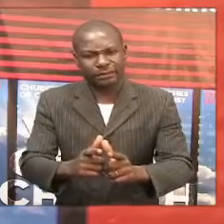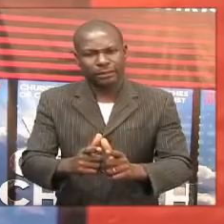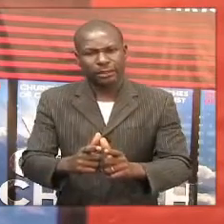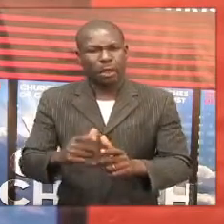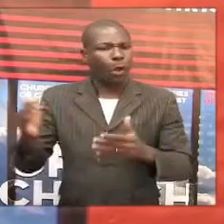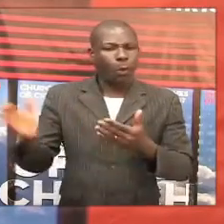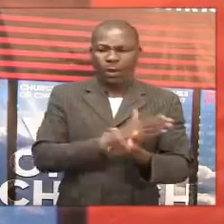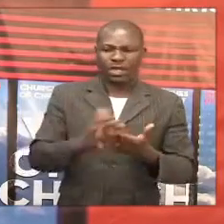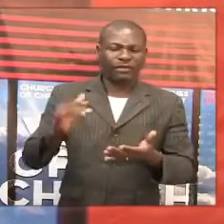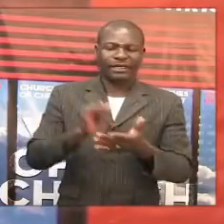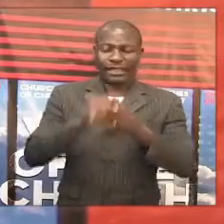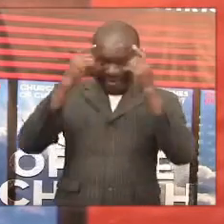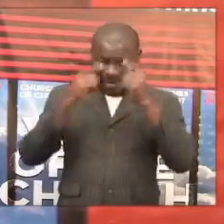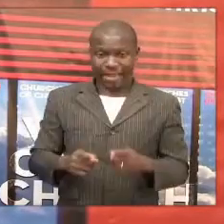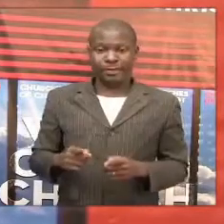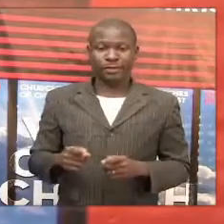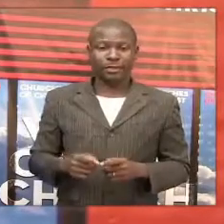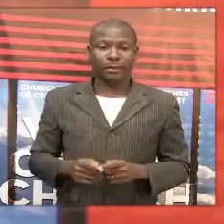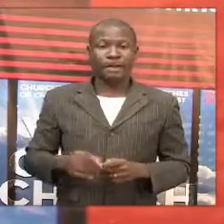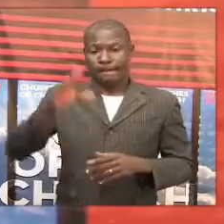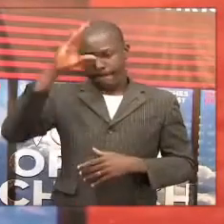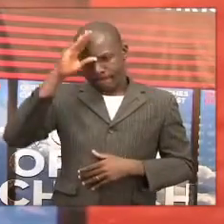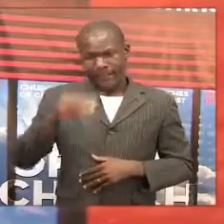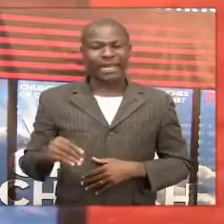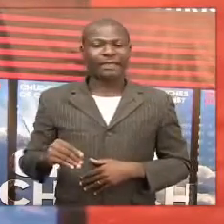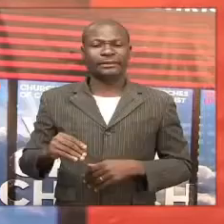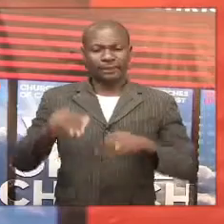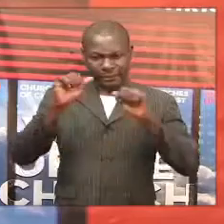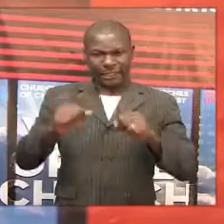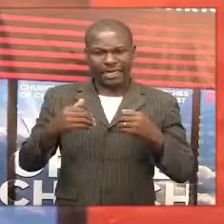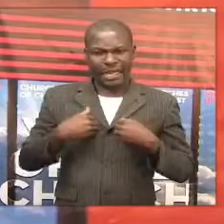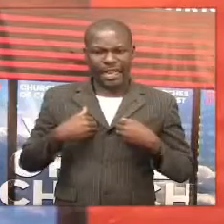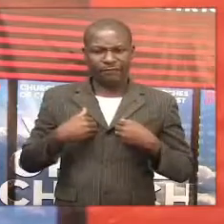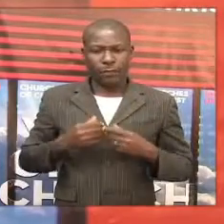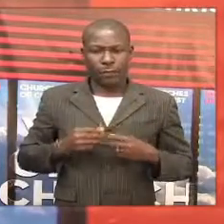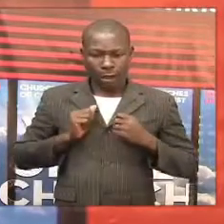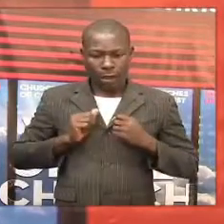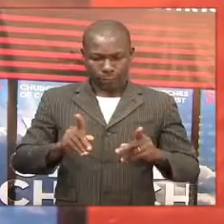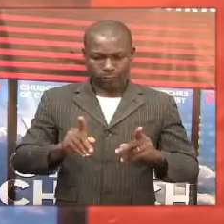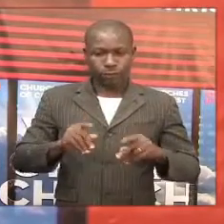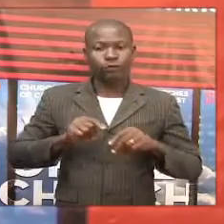day in question eno. Enipa ebe nya opportunity. Su obe gane.